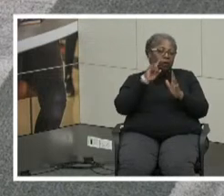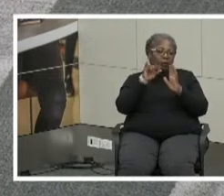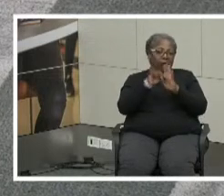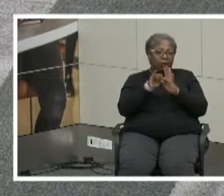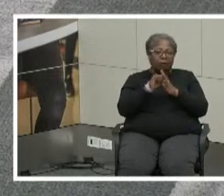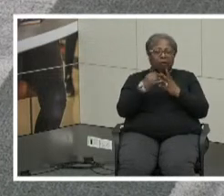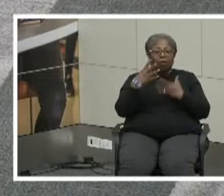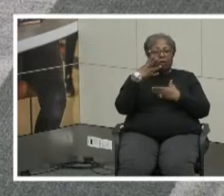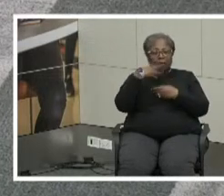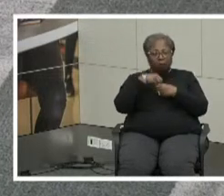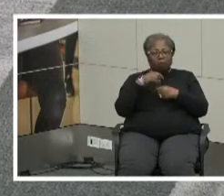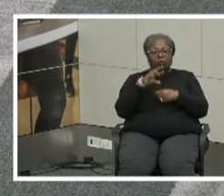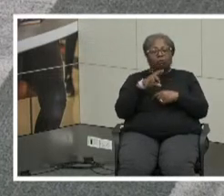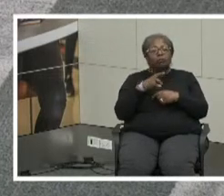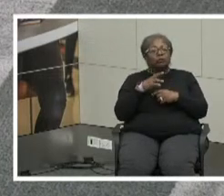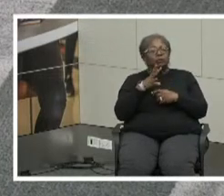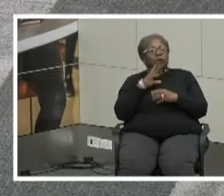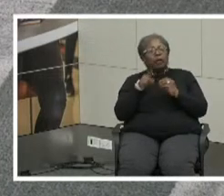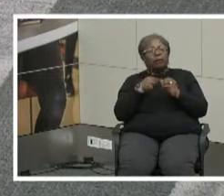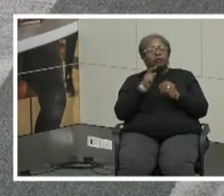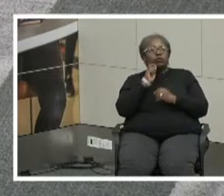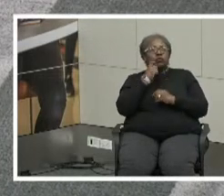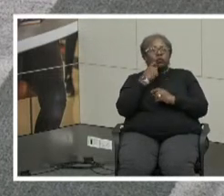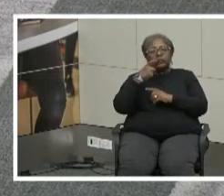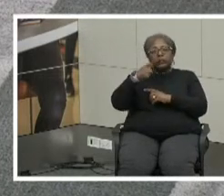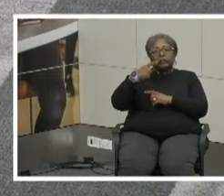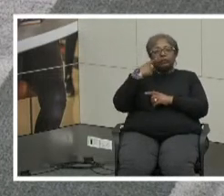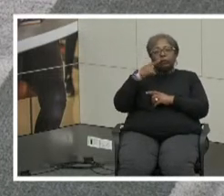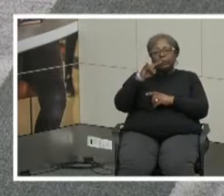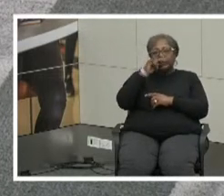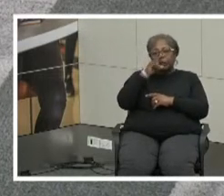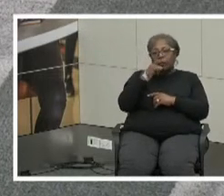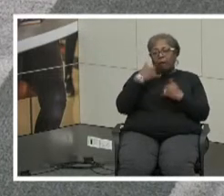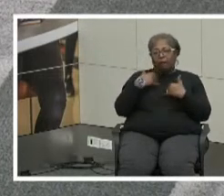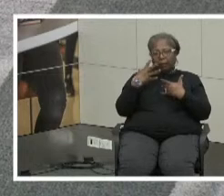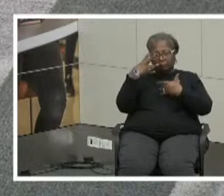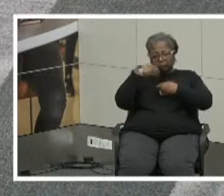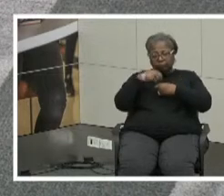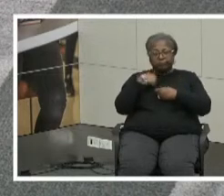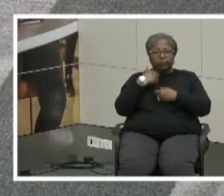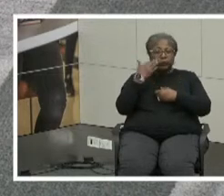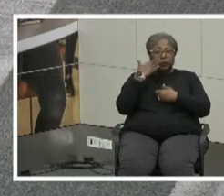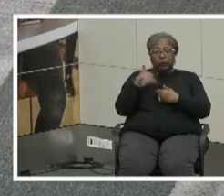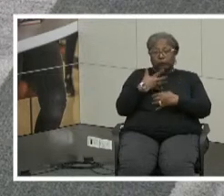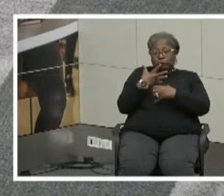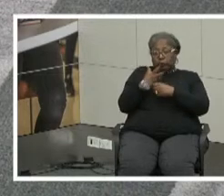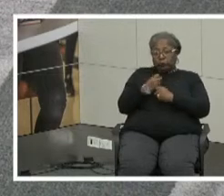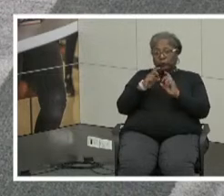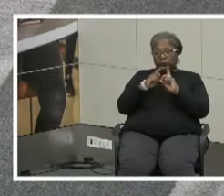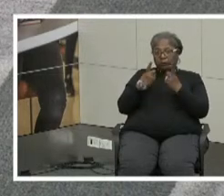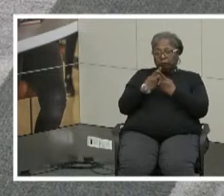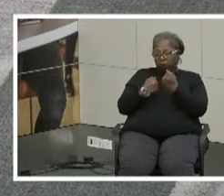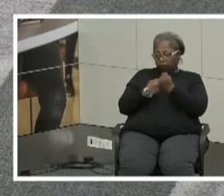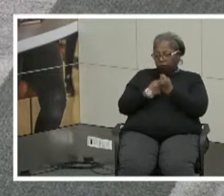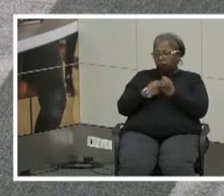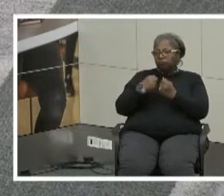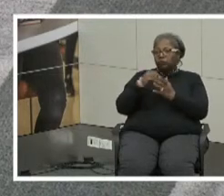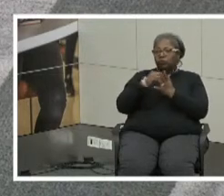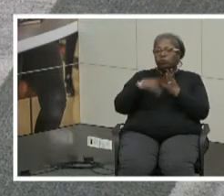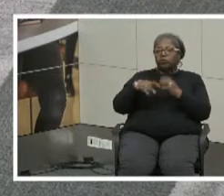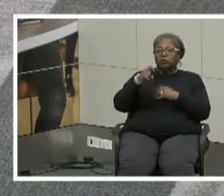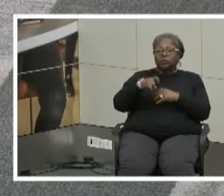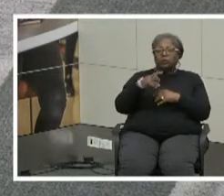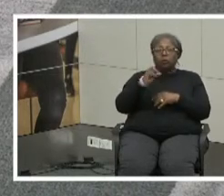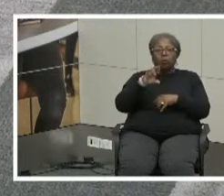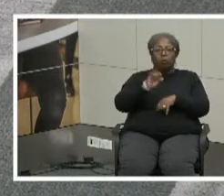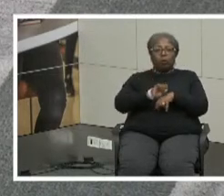or address the unique sets of needs for children with autism I no longer trust the district to support the needs of students or employees